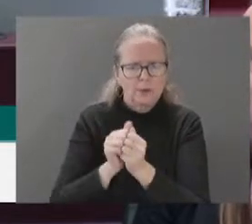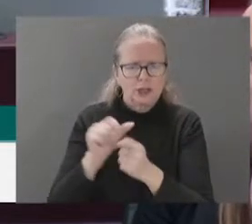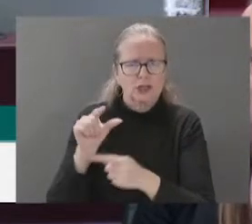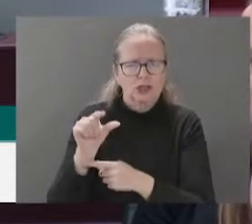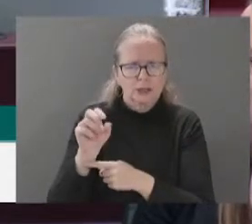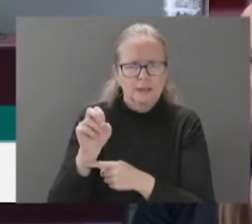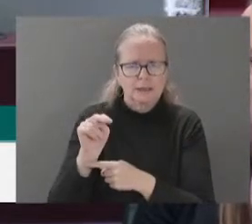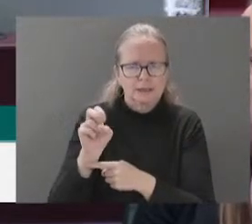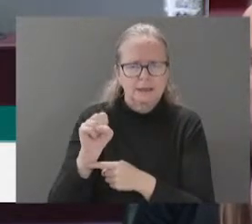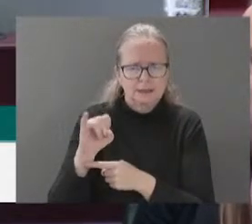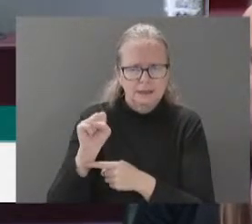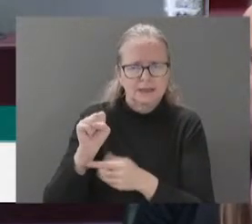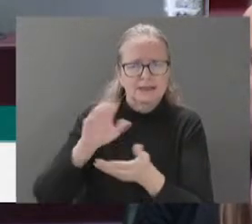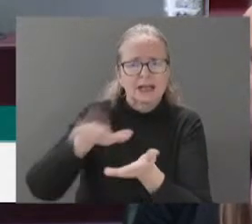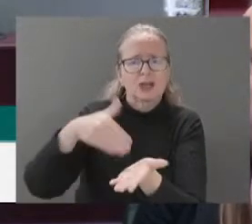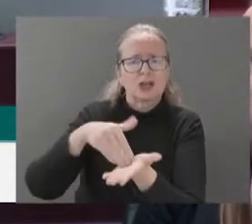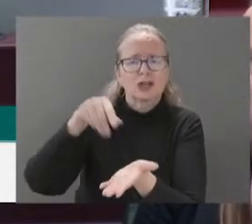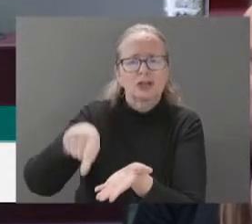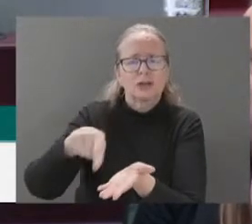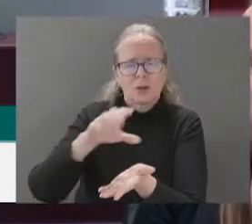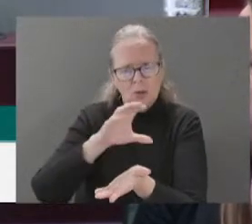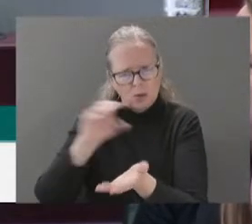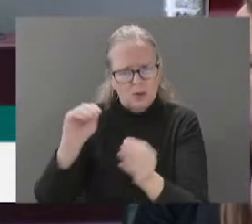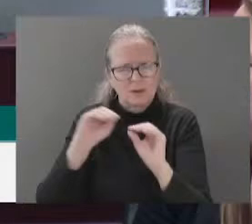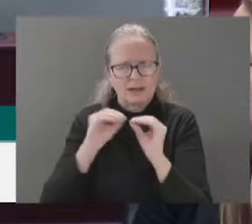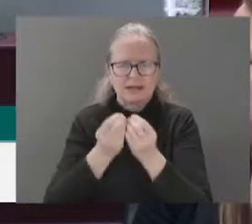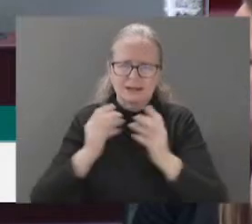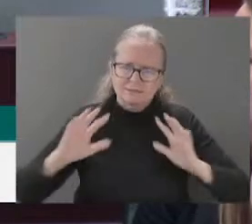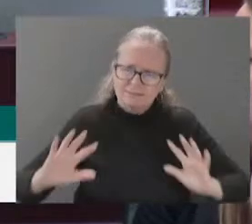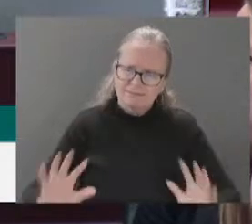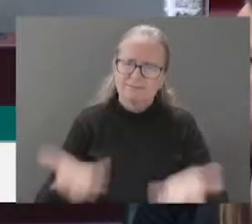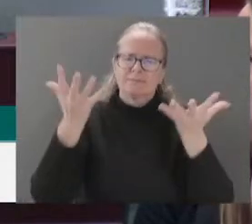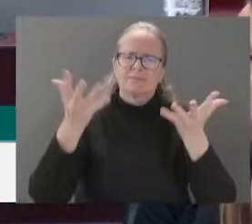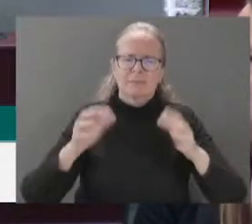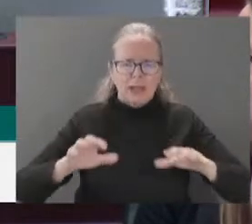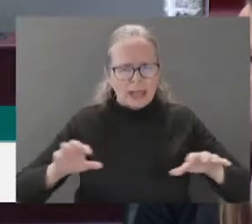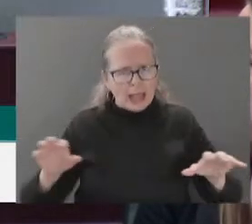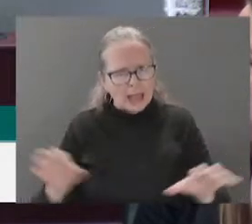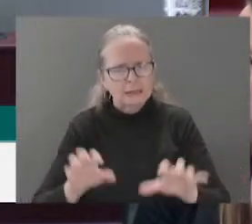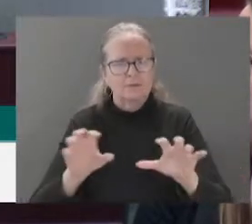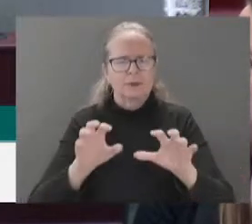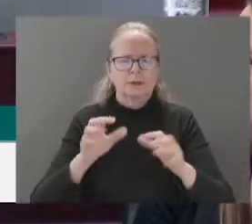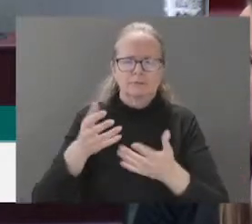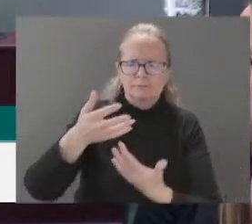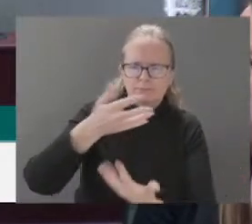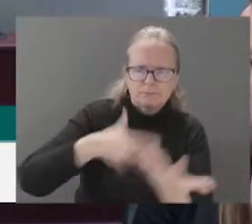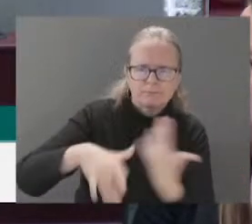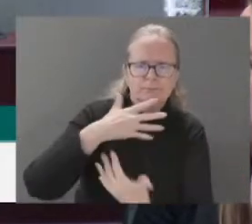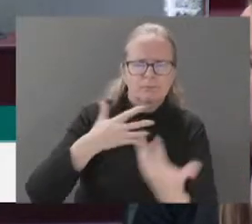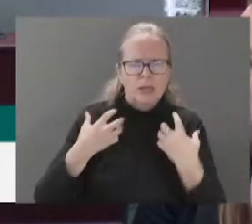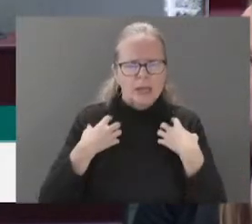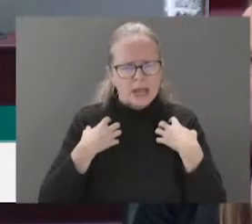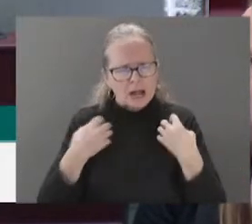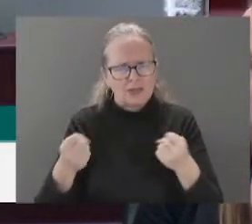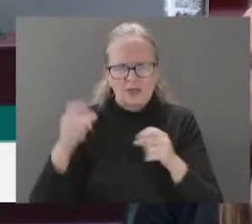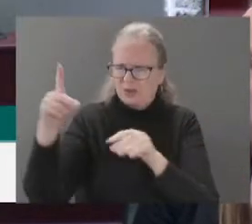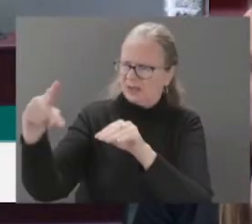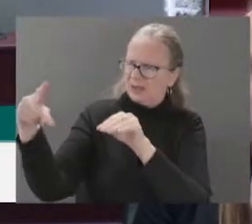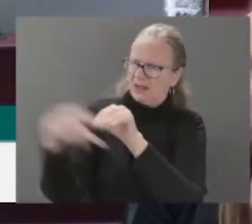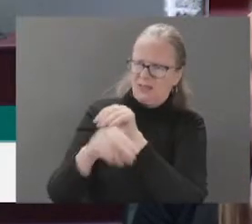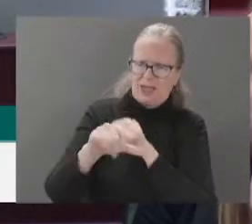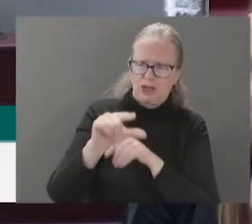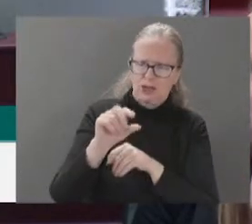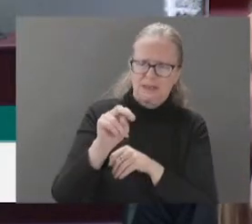promoting physical activity social interaction and over overall wellbeing cutting these programs would have a detrimental impact on the health and